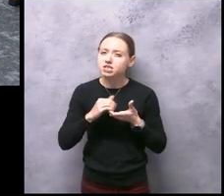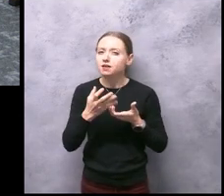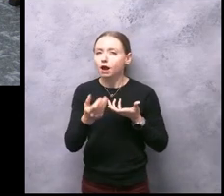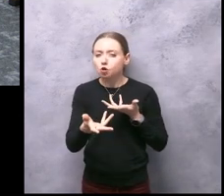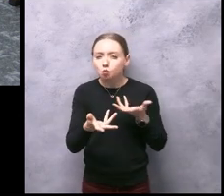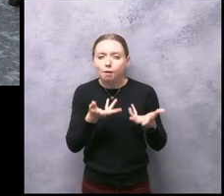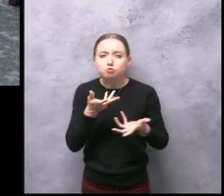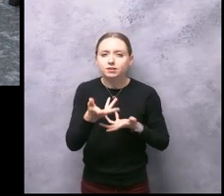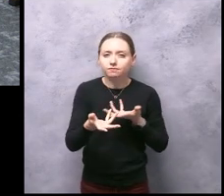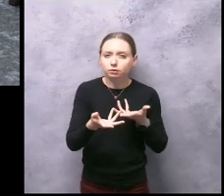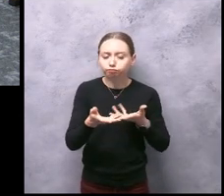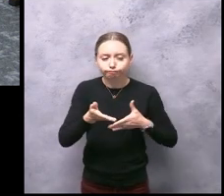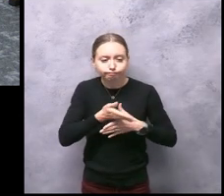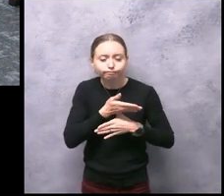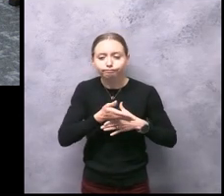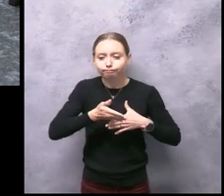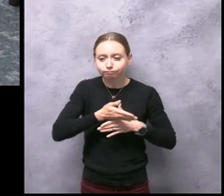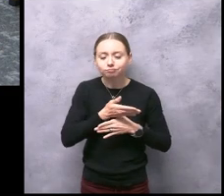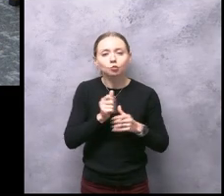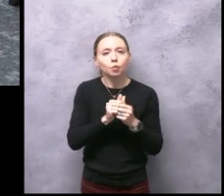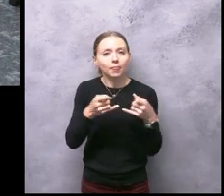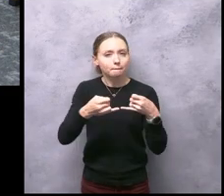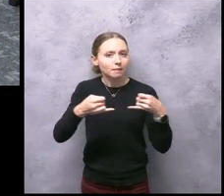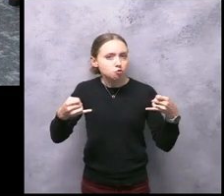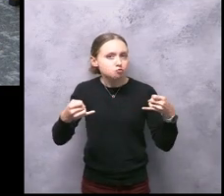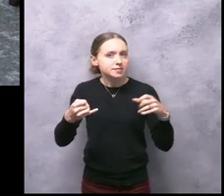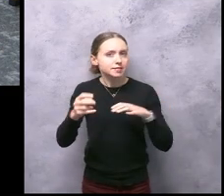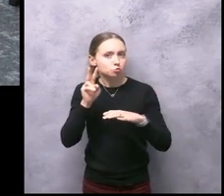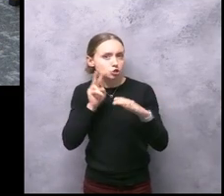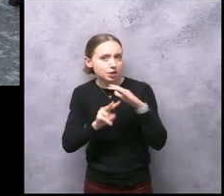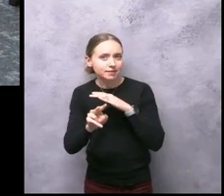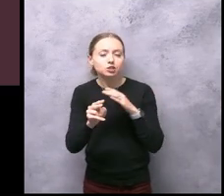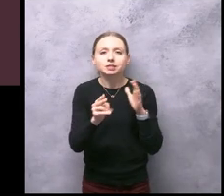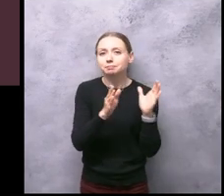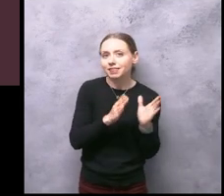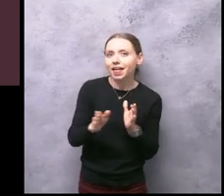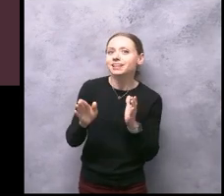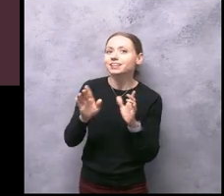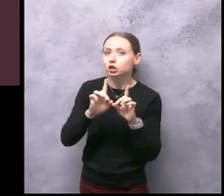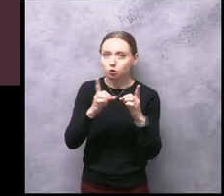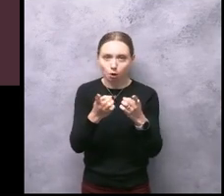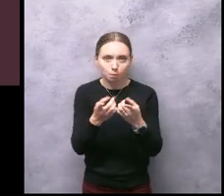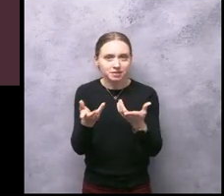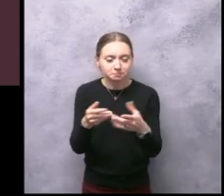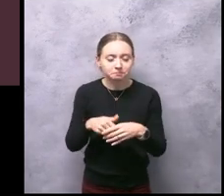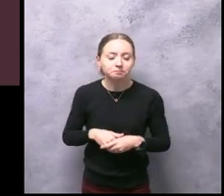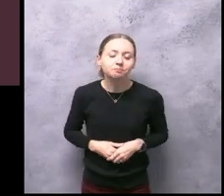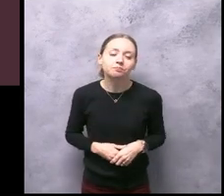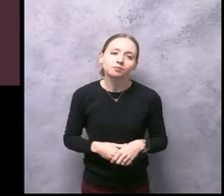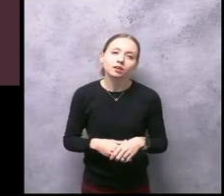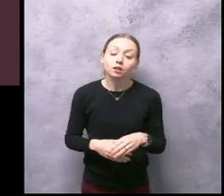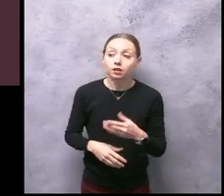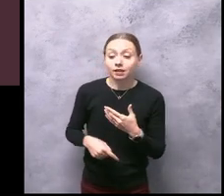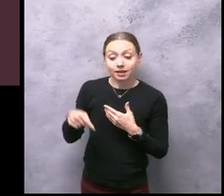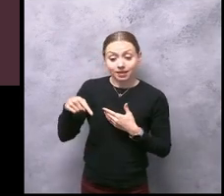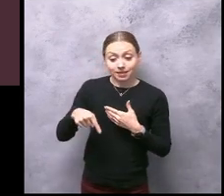cooperative with the boundaries projections and planning department specifically. And this